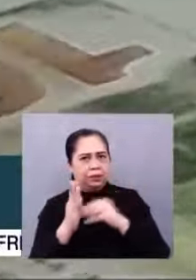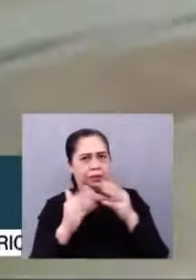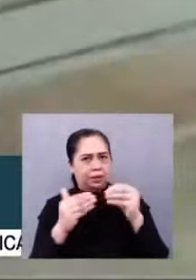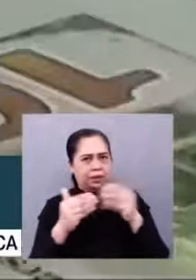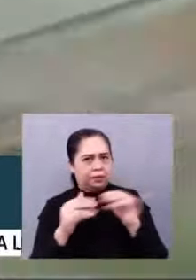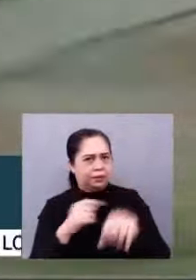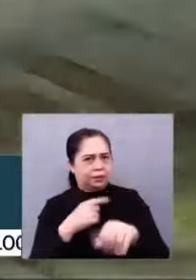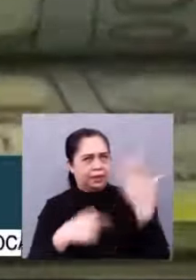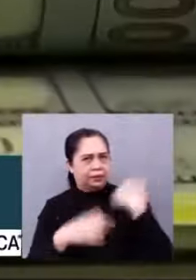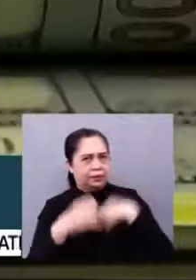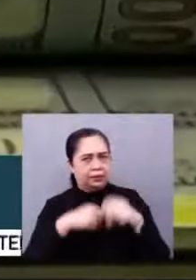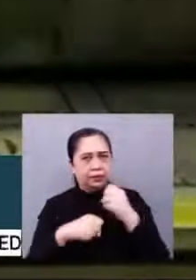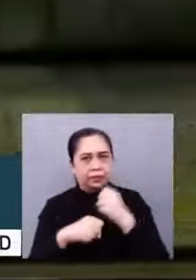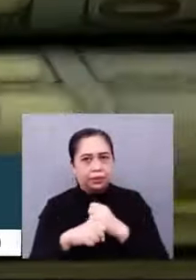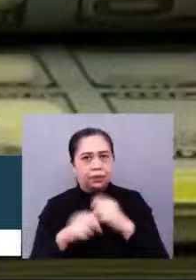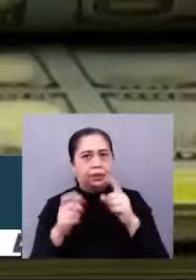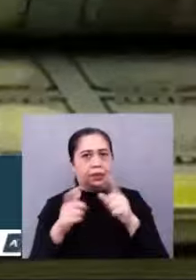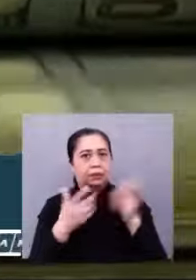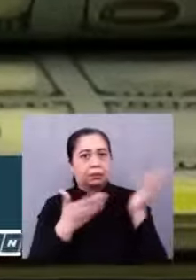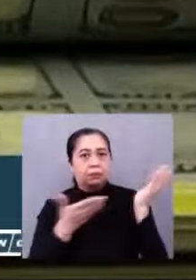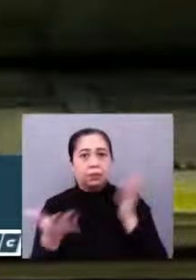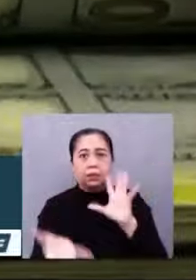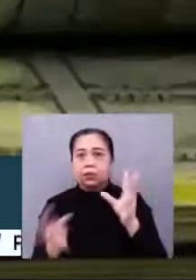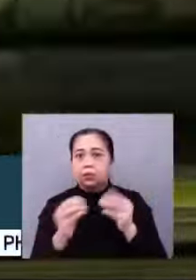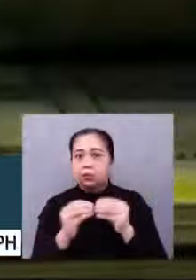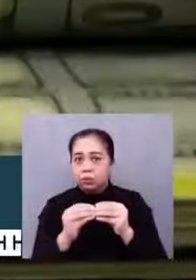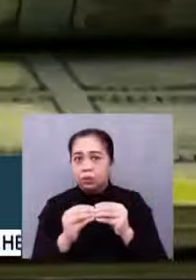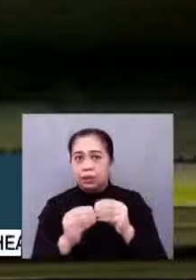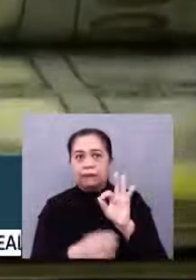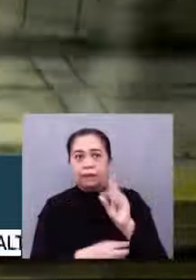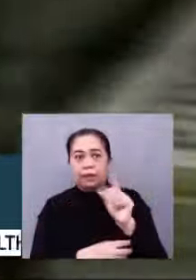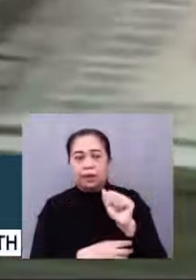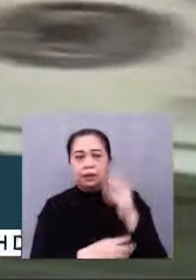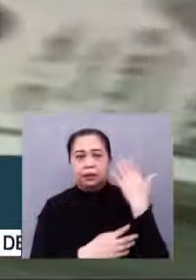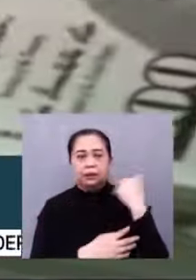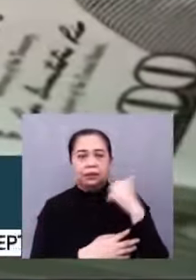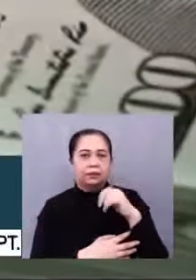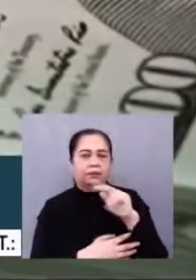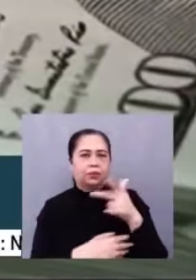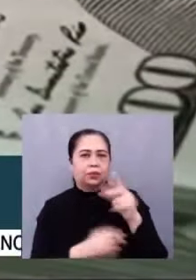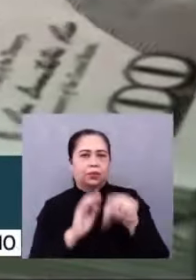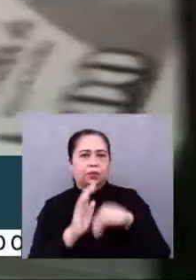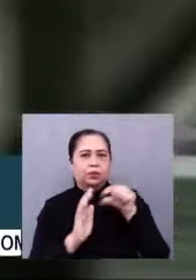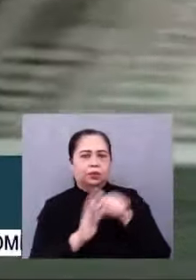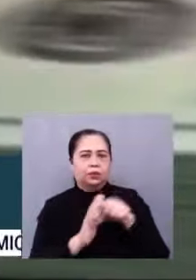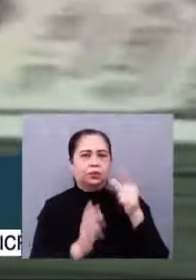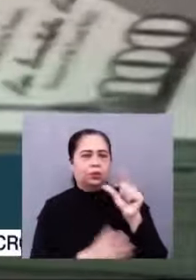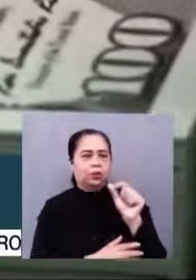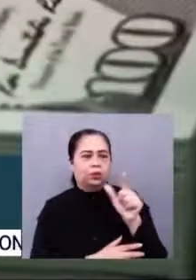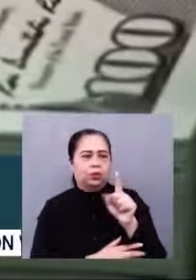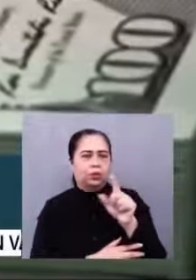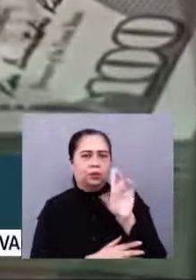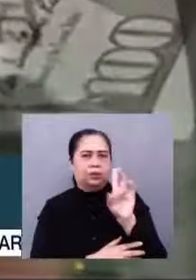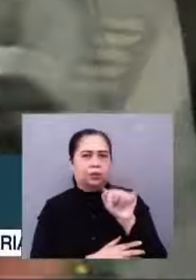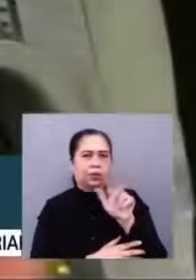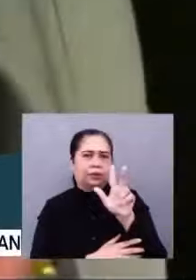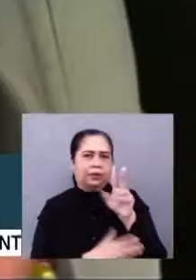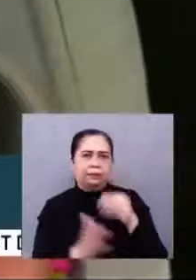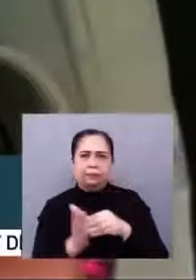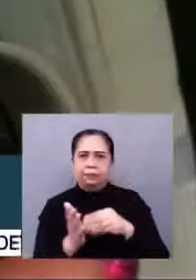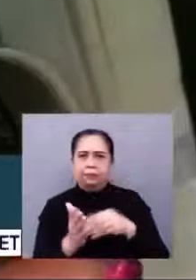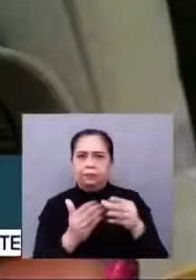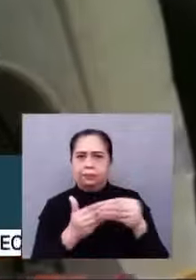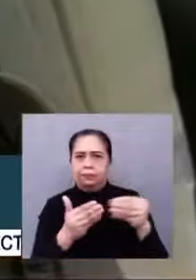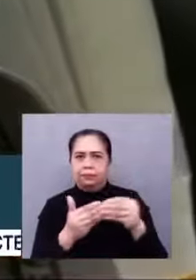year. This brings total FDIs from the first to third quarter of 2021 to $7.3 billion. That's